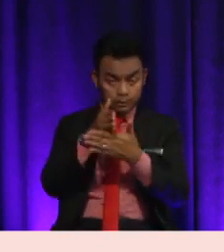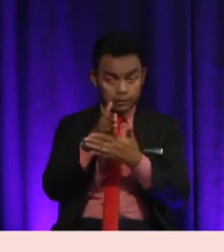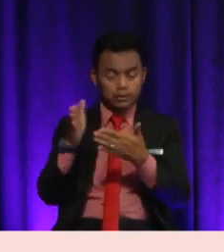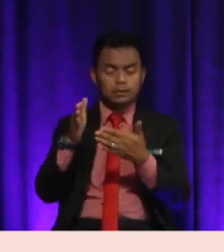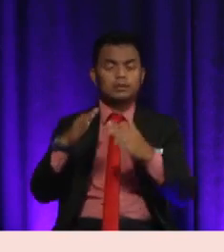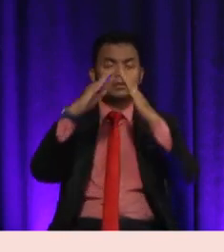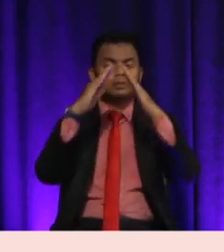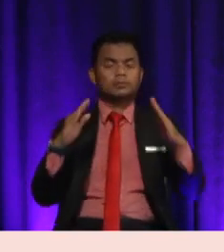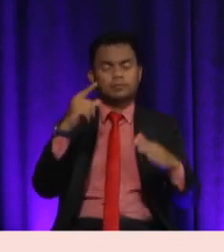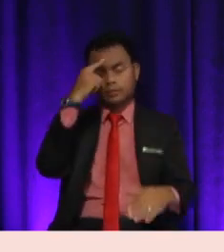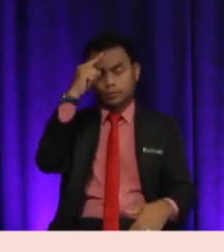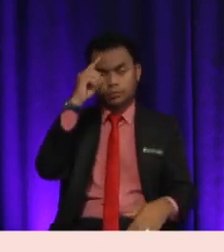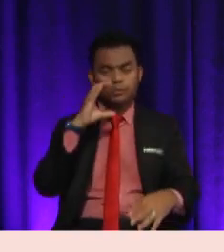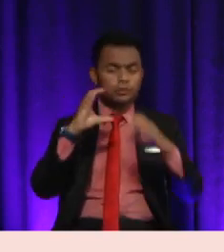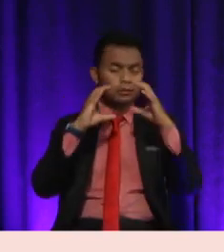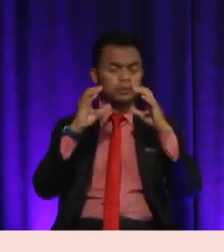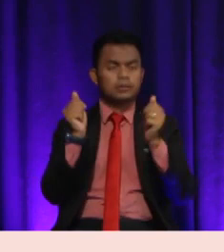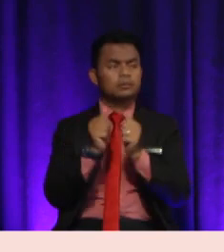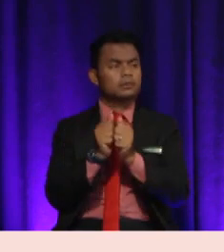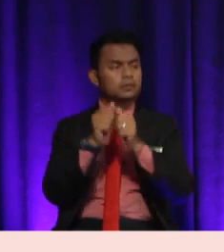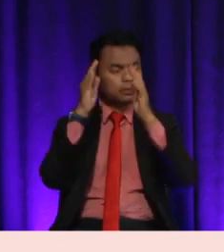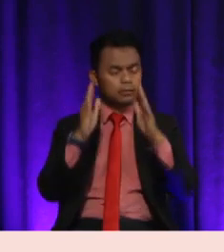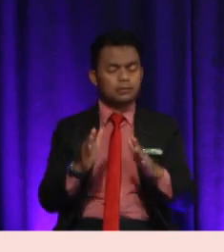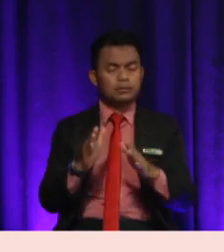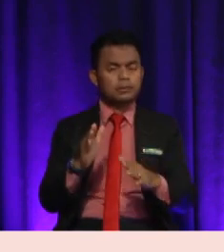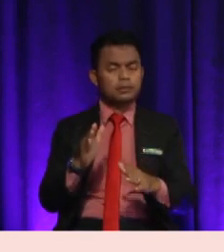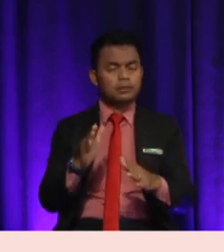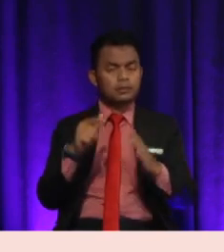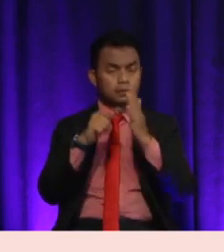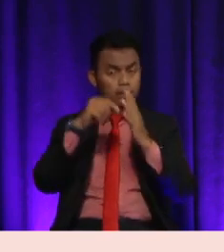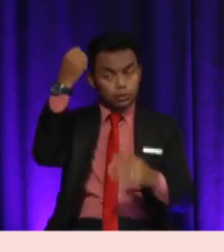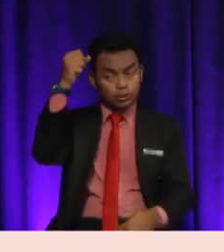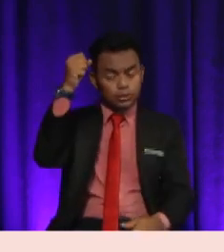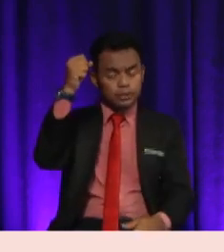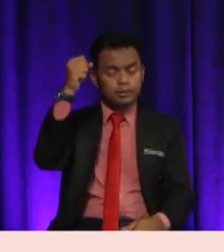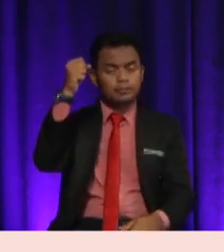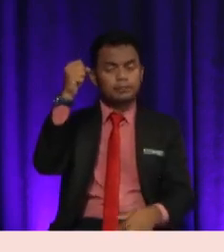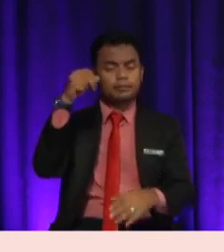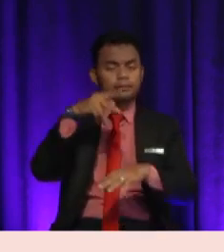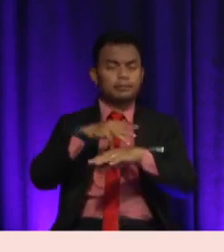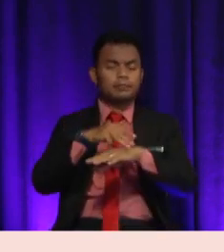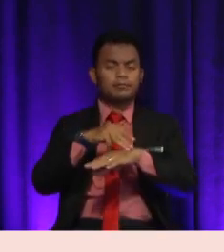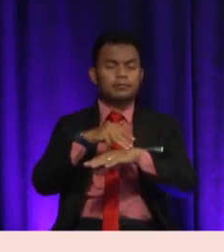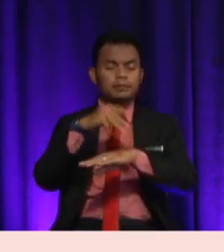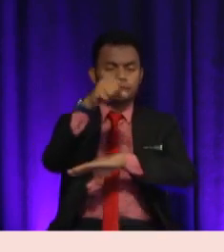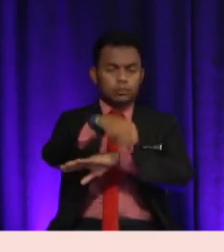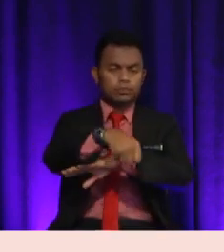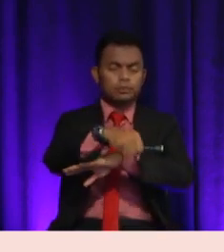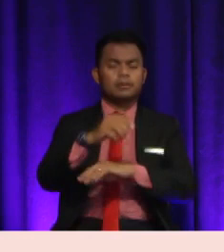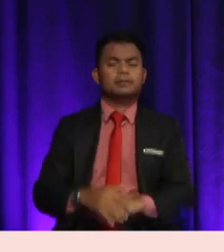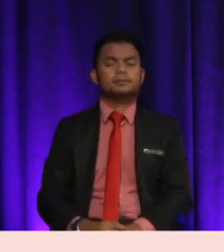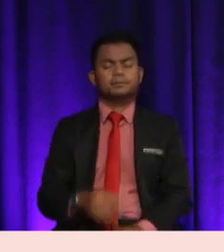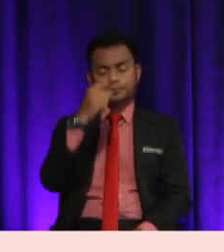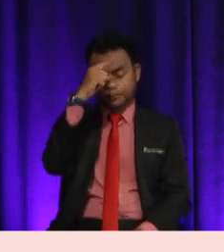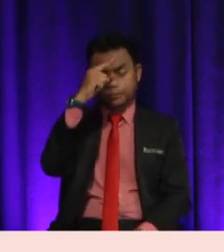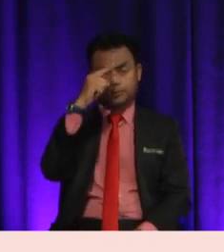to communicate with the good spirits. She would ring a bell at midnight to call them and again at 2 a.m. when it was time for them to